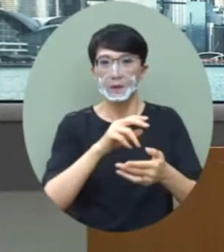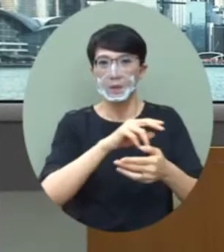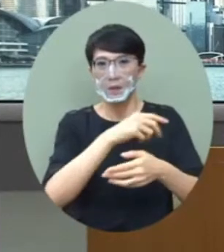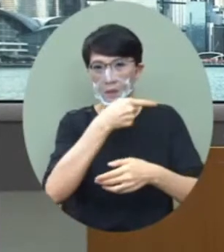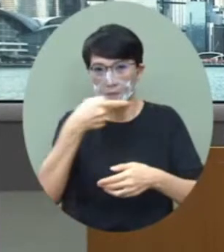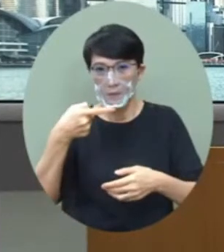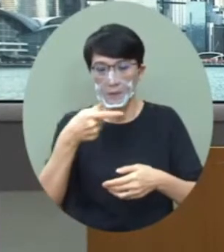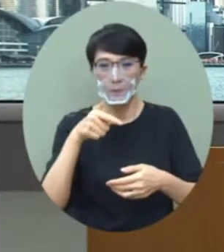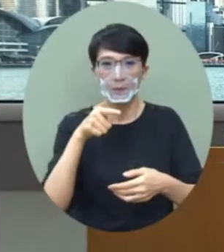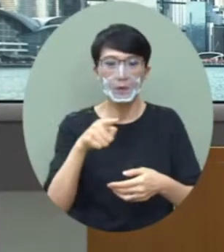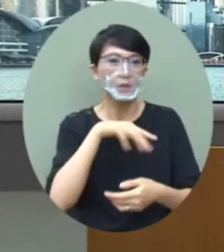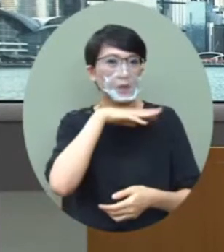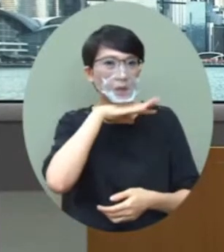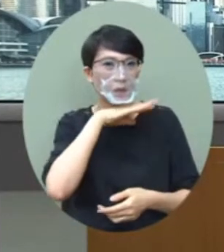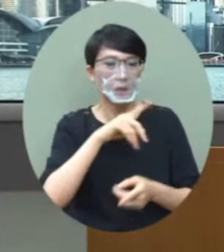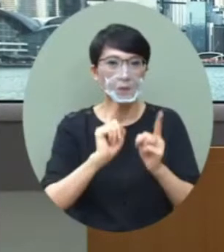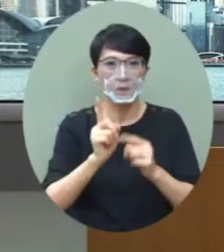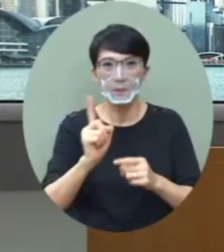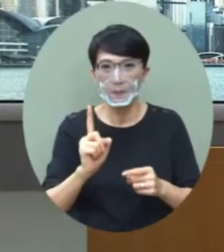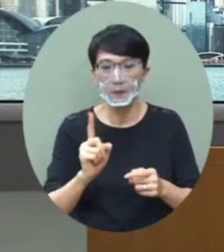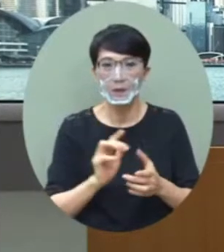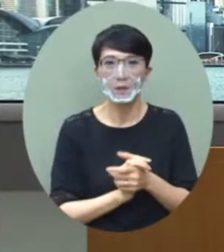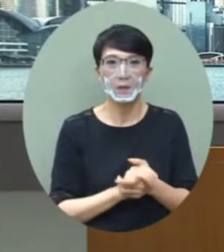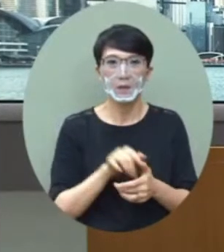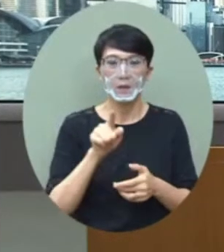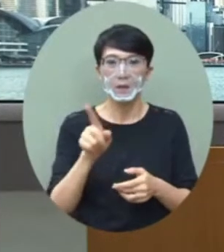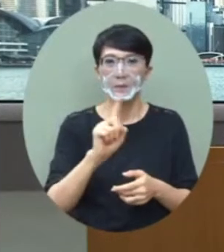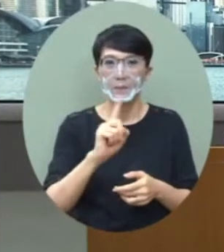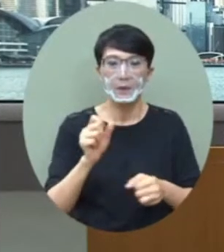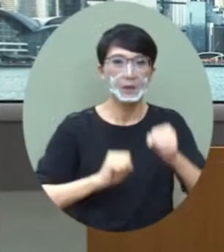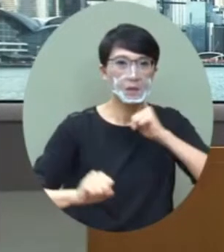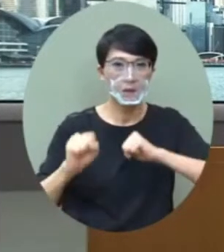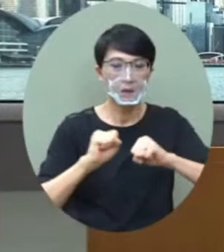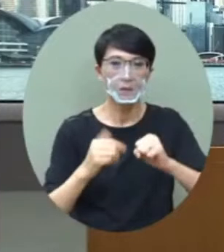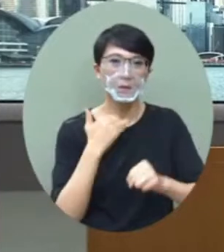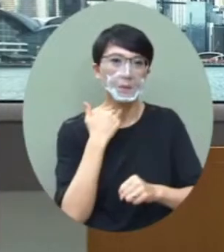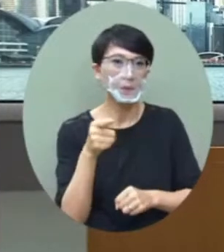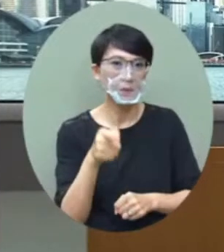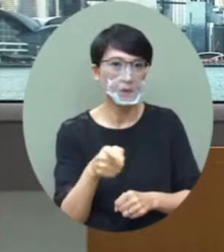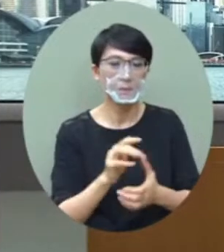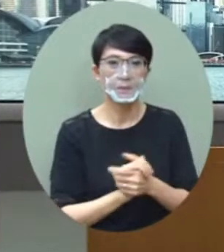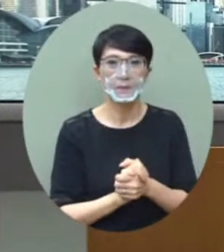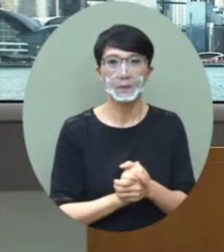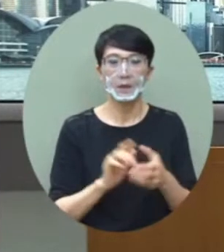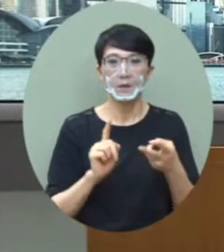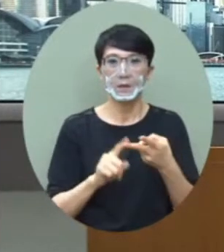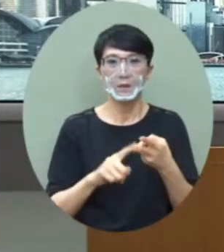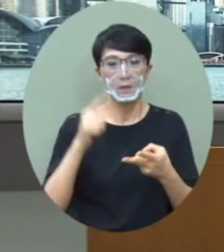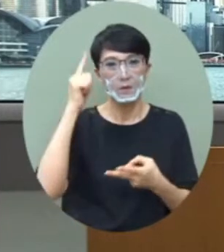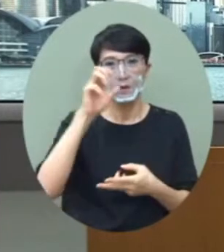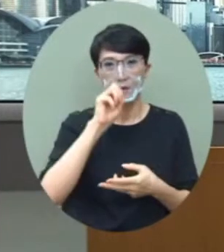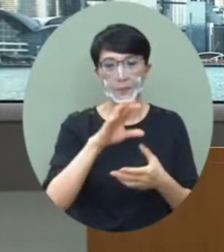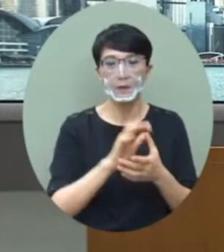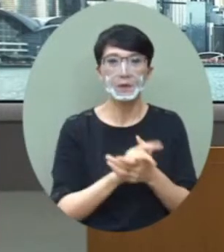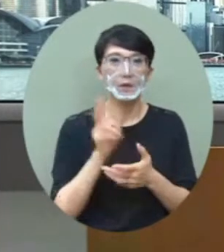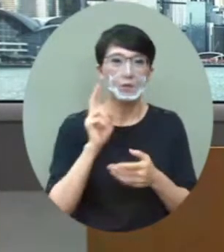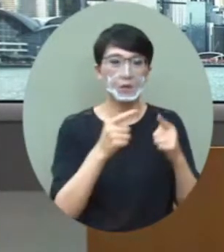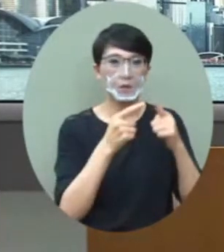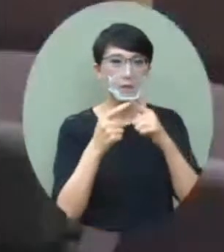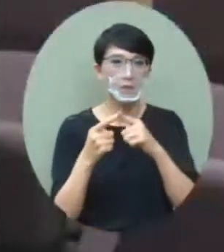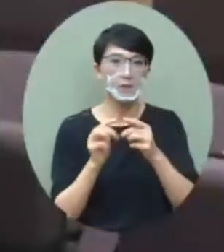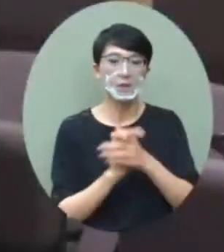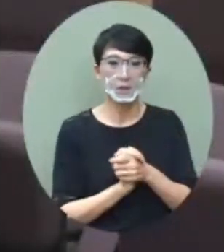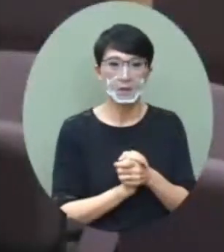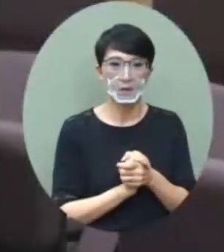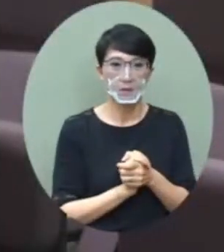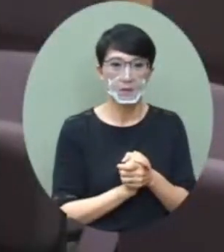RAT. Some on sampling with PCR were found negative. Do you